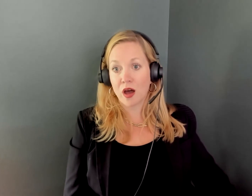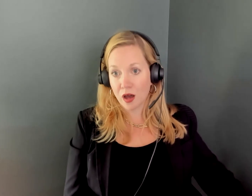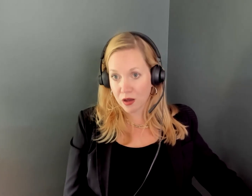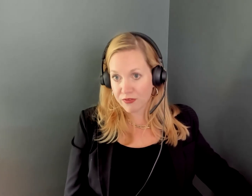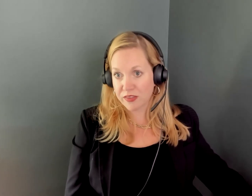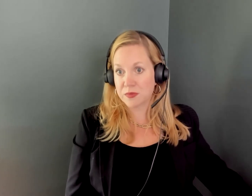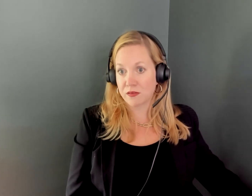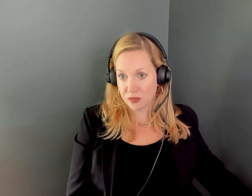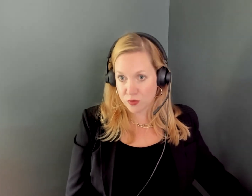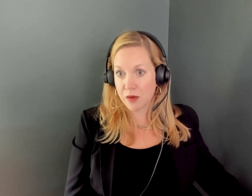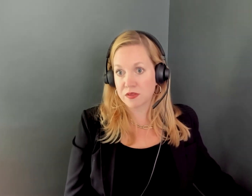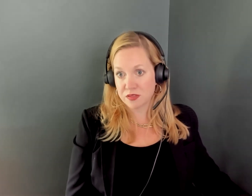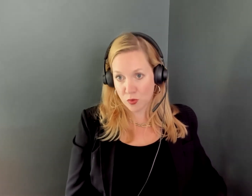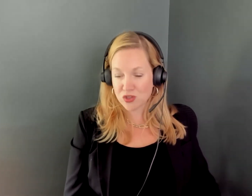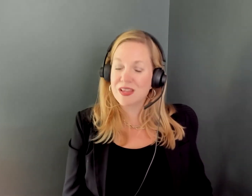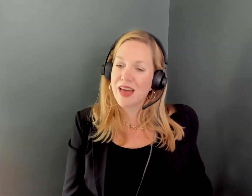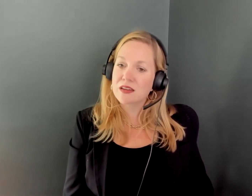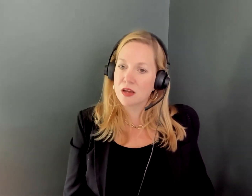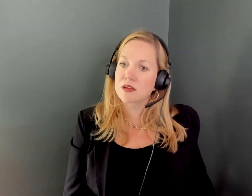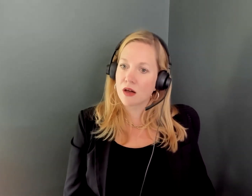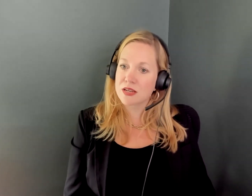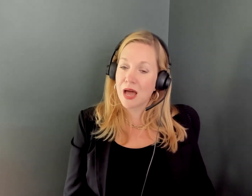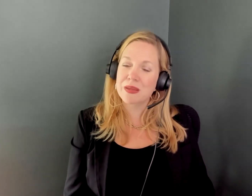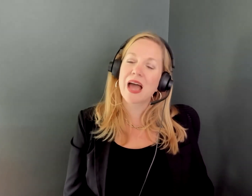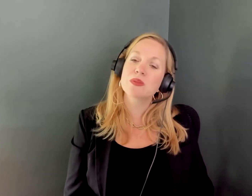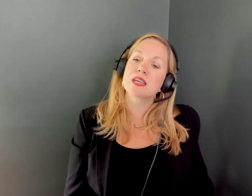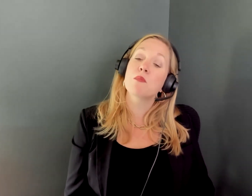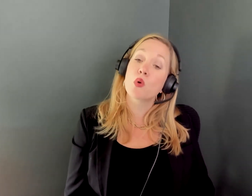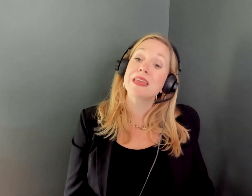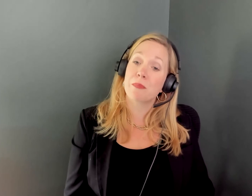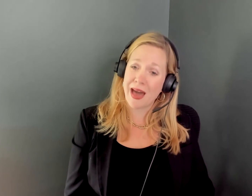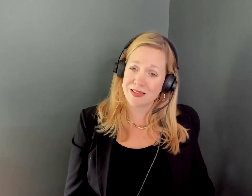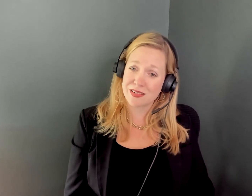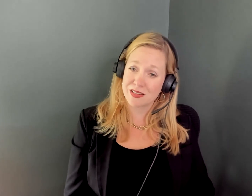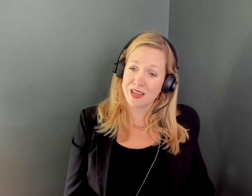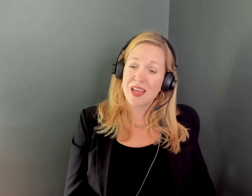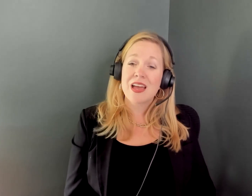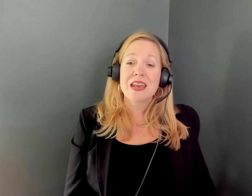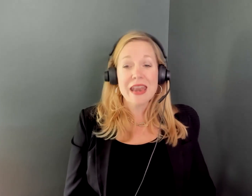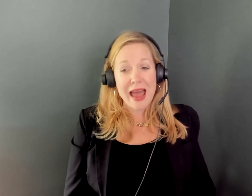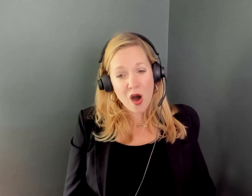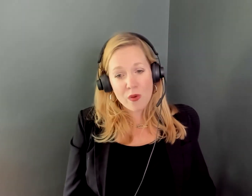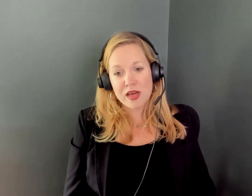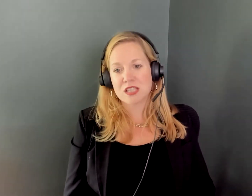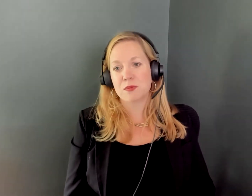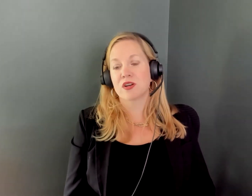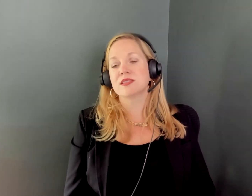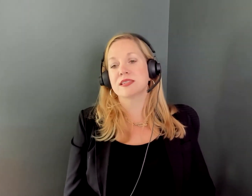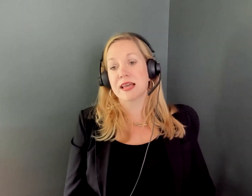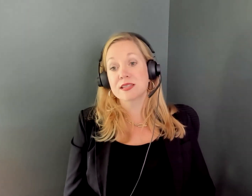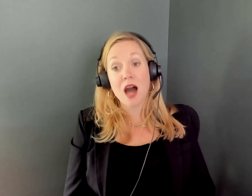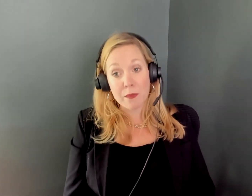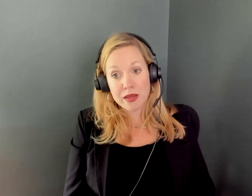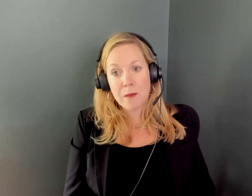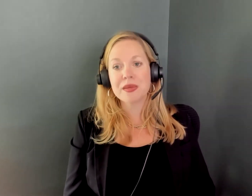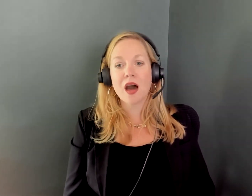who find themselves in those types of situations. That does often happen, I would say more in the past. Now that experience is